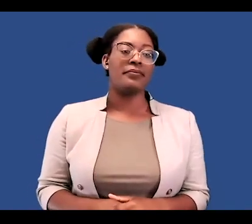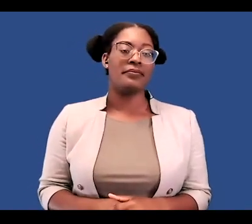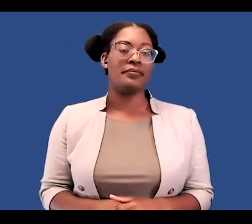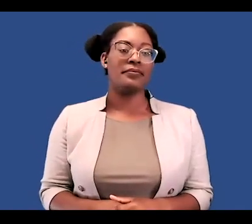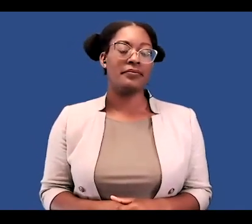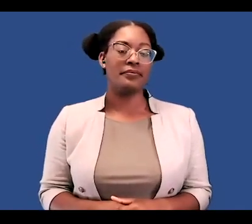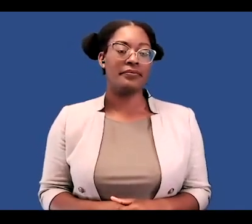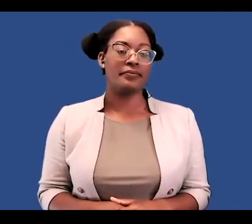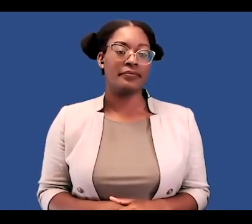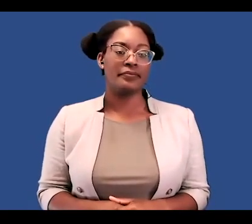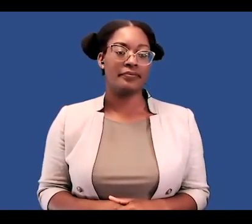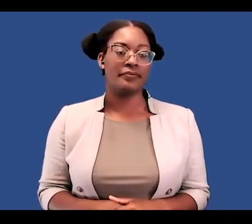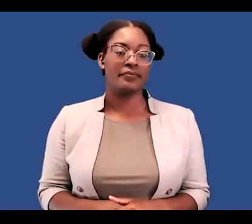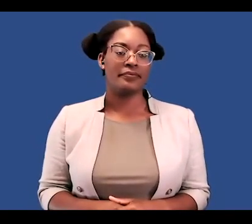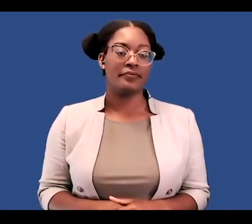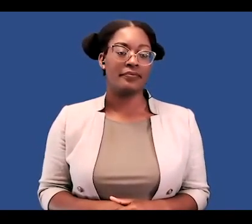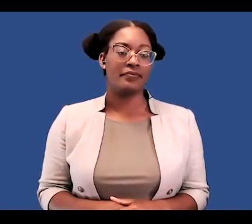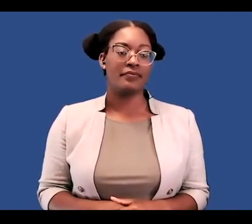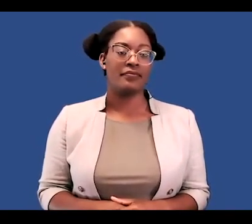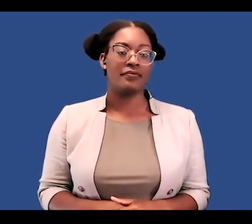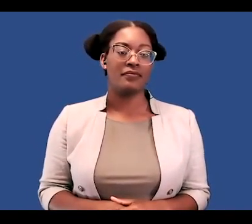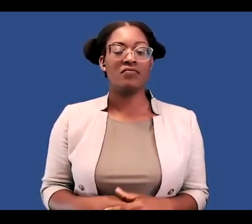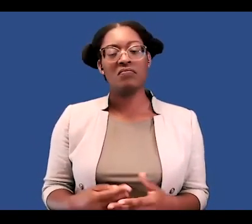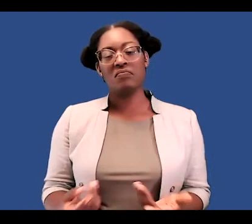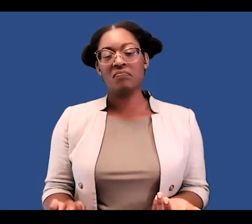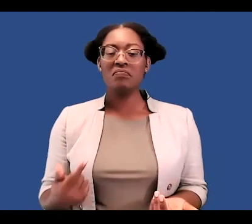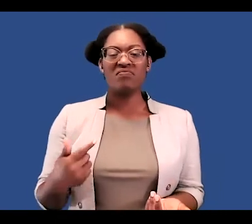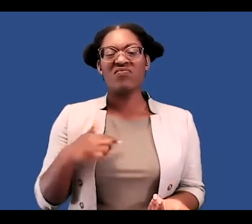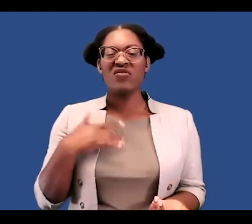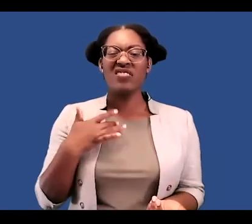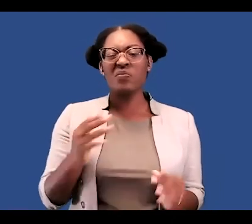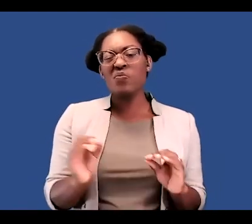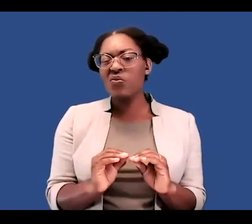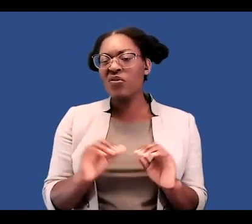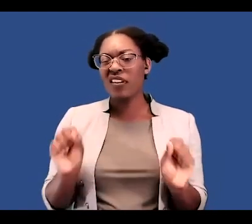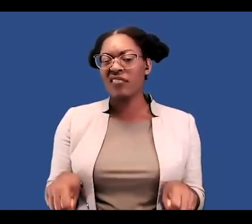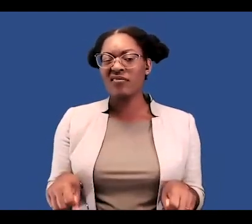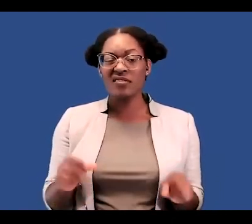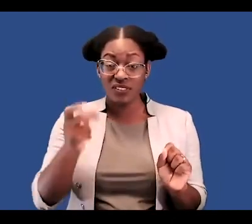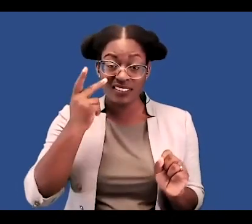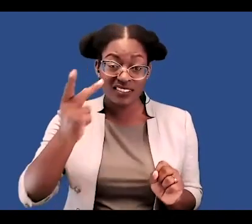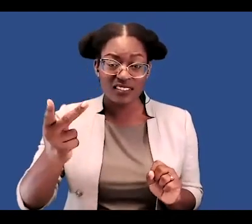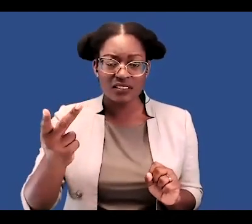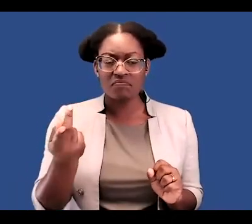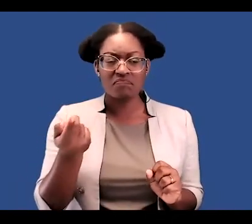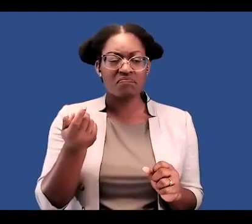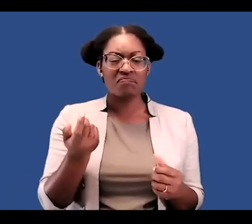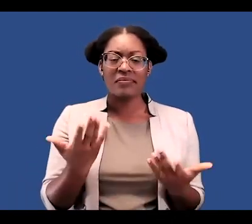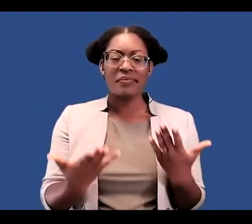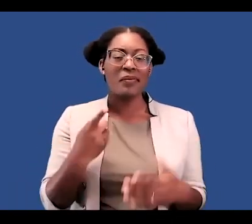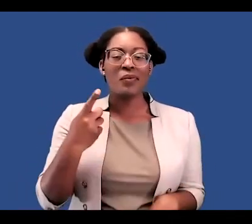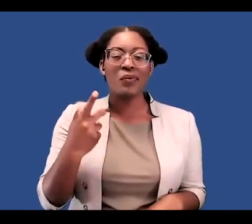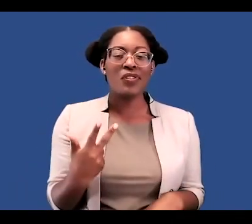All right, so that's not as much as I would like. So I'm gonna put a little bit more. If you can see that, that's probably